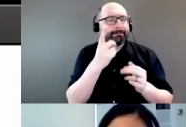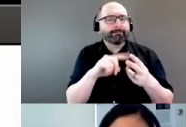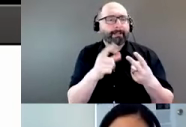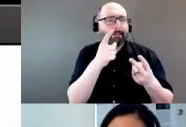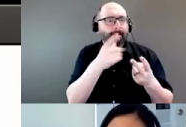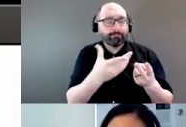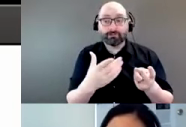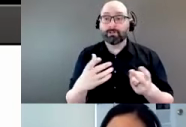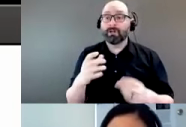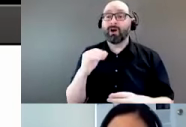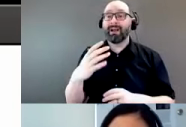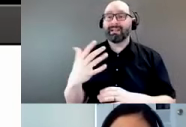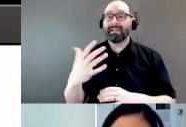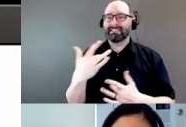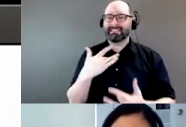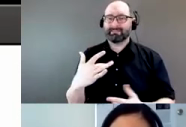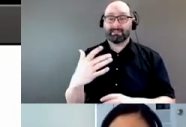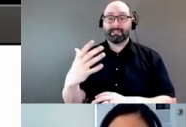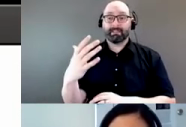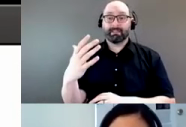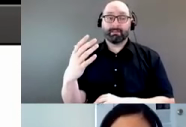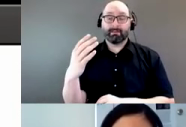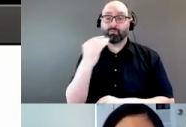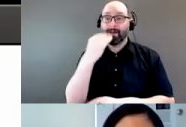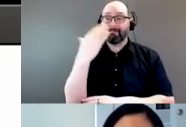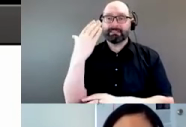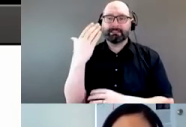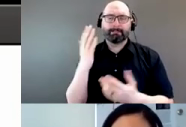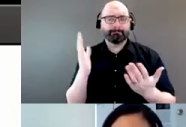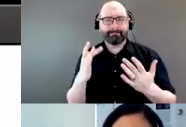breakfast because typically it's like more general. We usually eat the same thing.